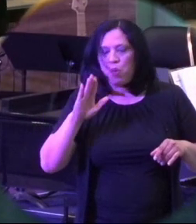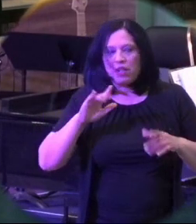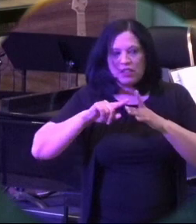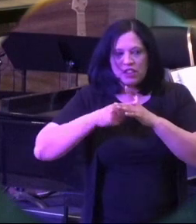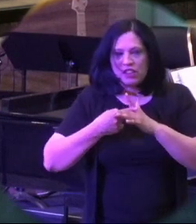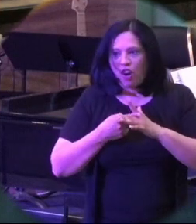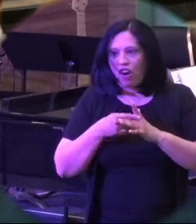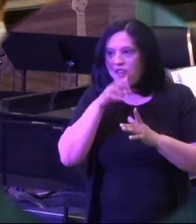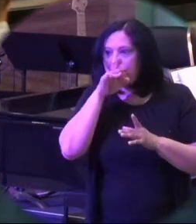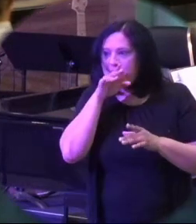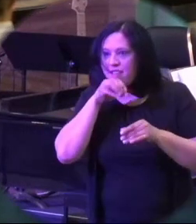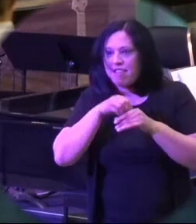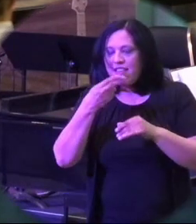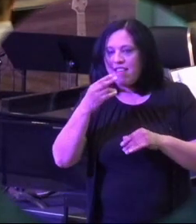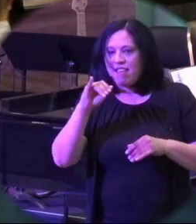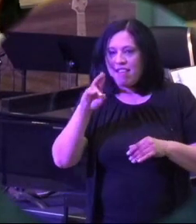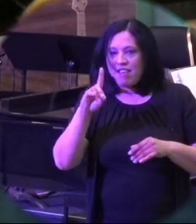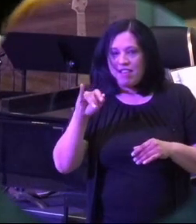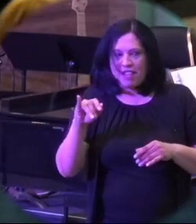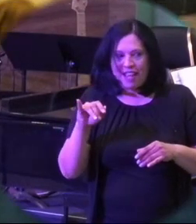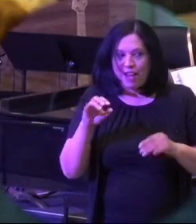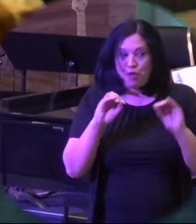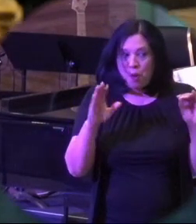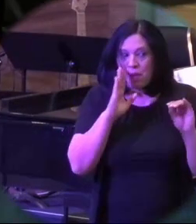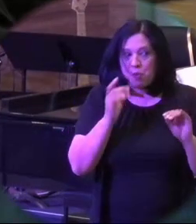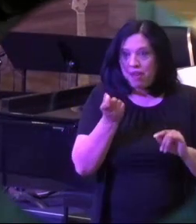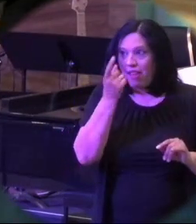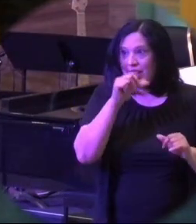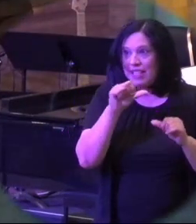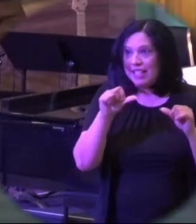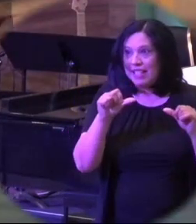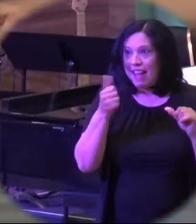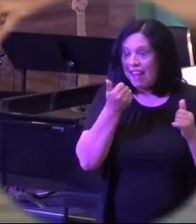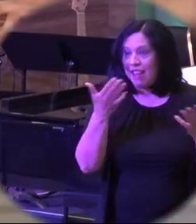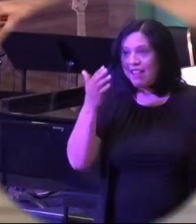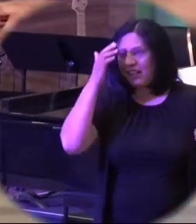nobody's going to understand anything. Let's watch.